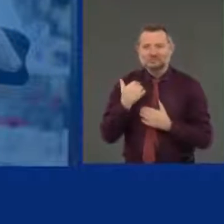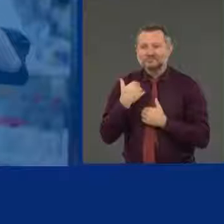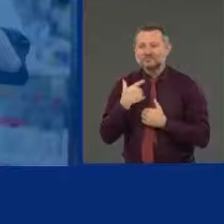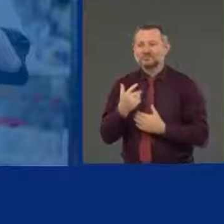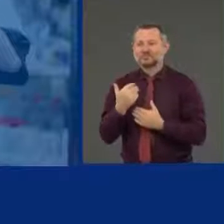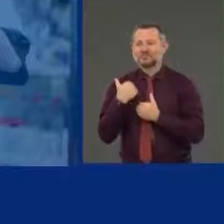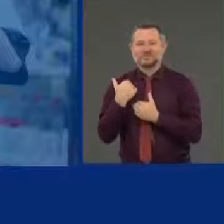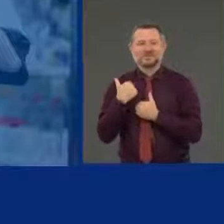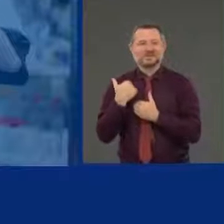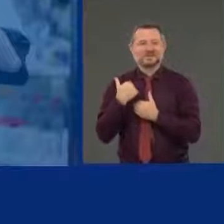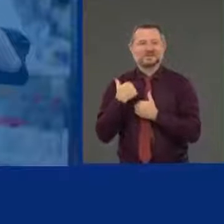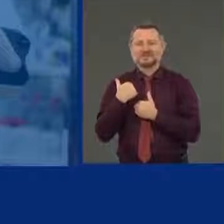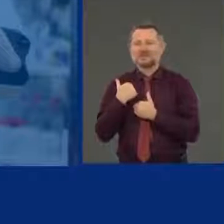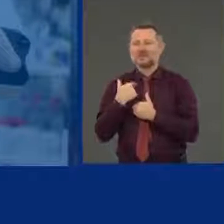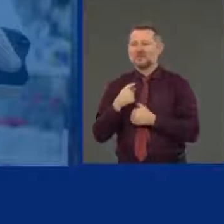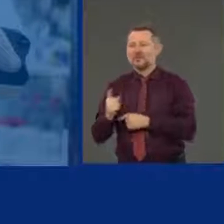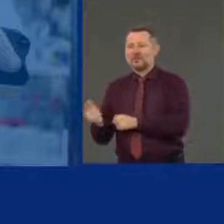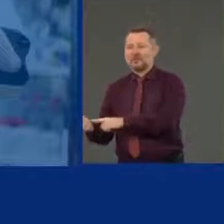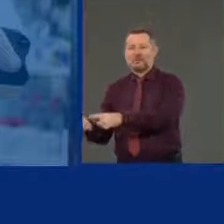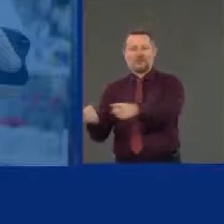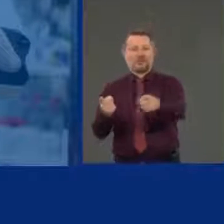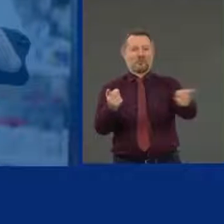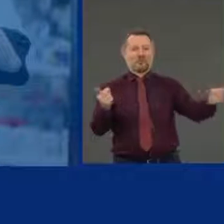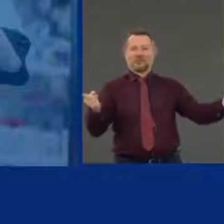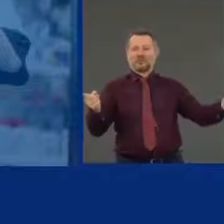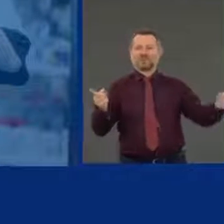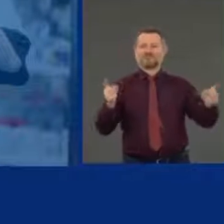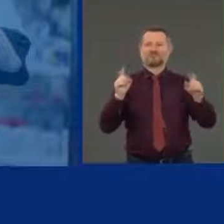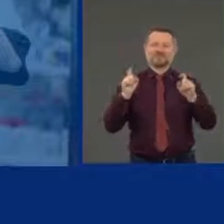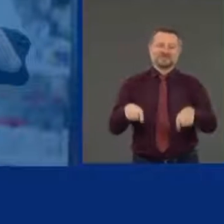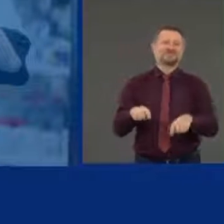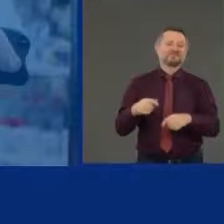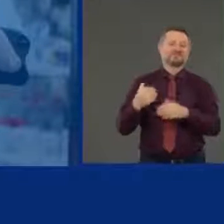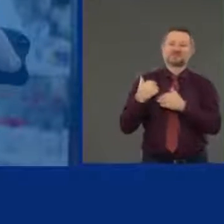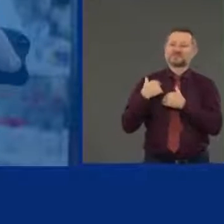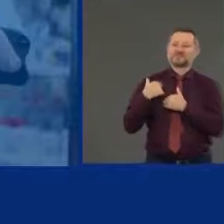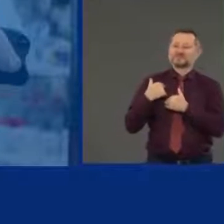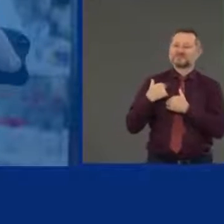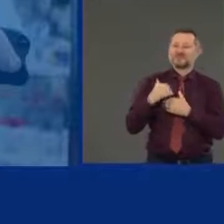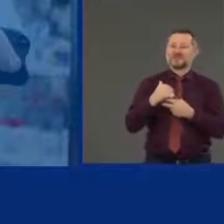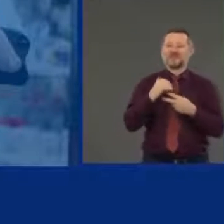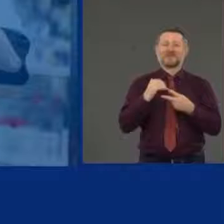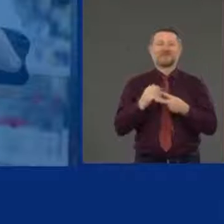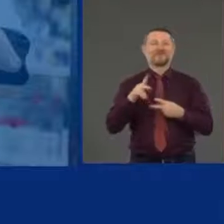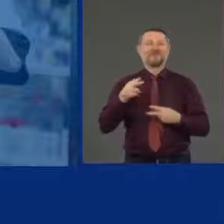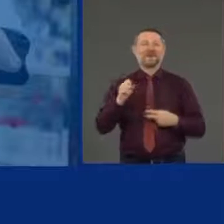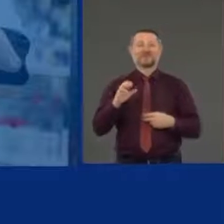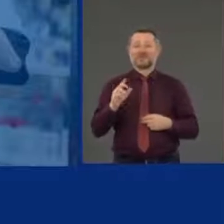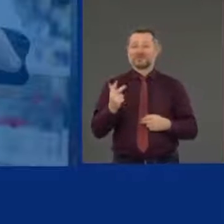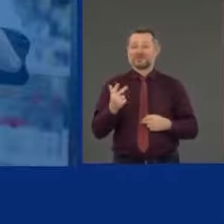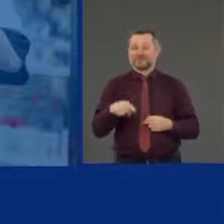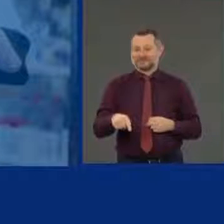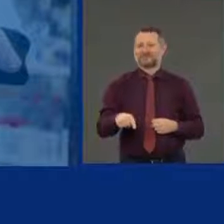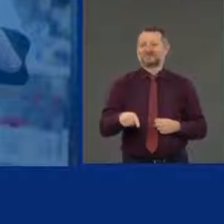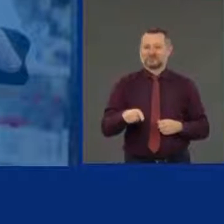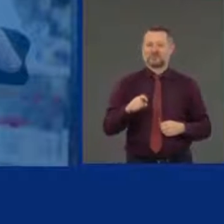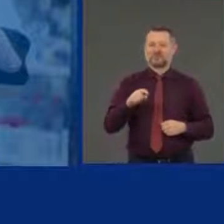responsible, and we all have to stay responsible. We're going to phase 3 in the capital region. Employers, be